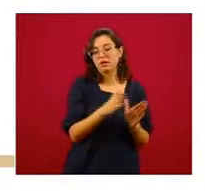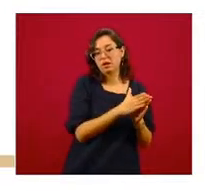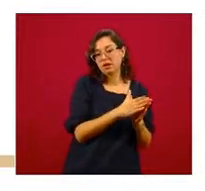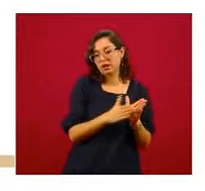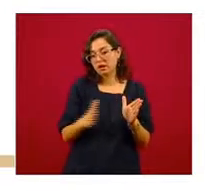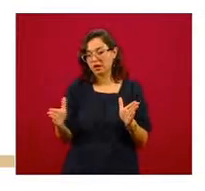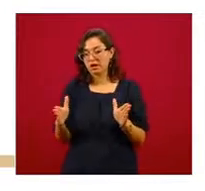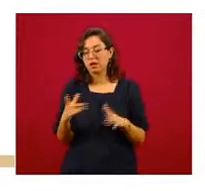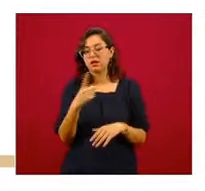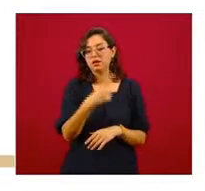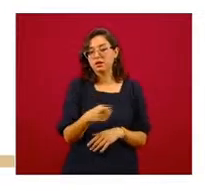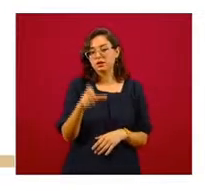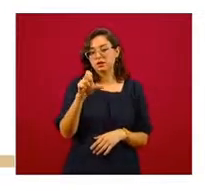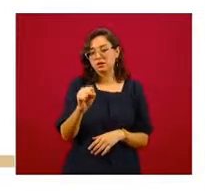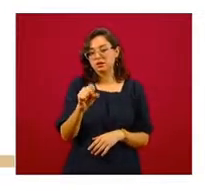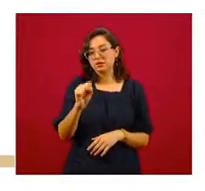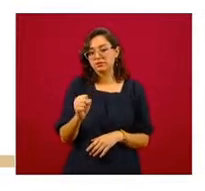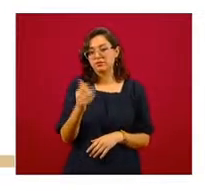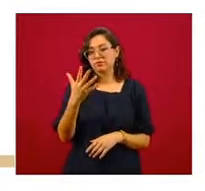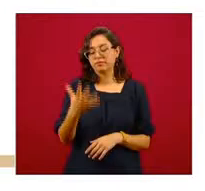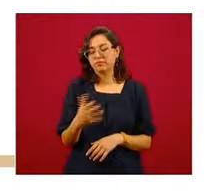onto the database.